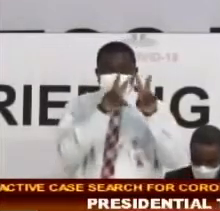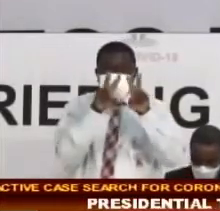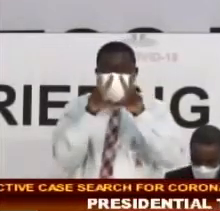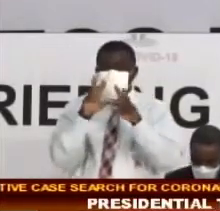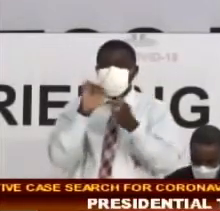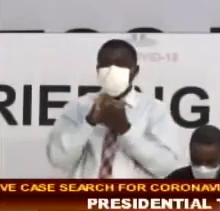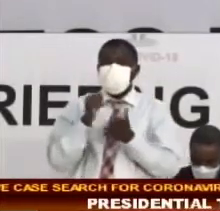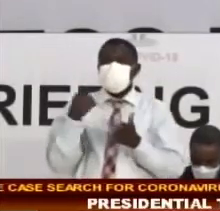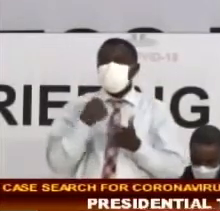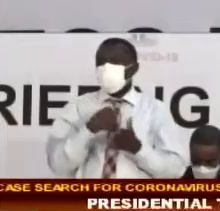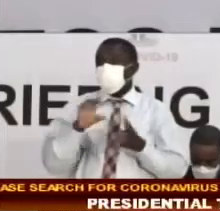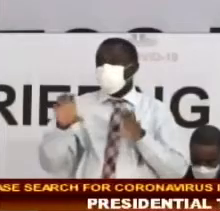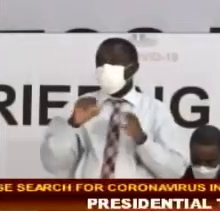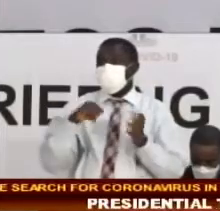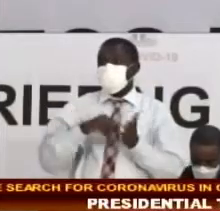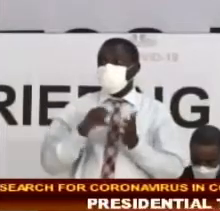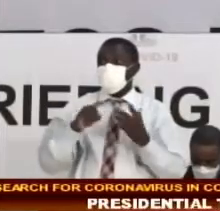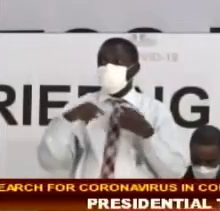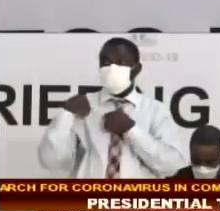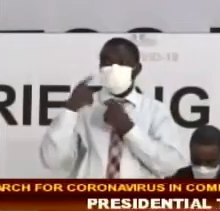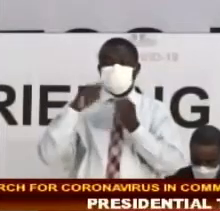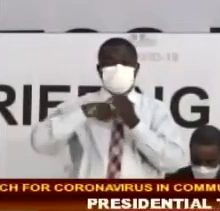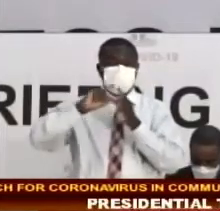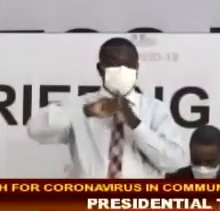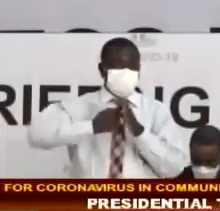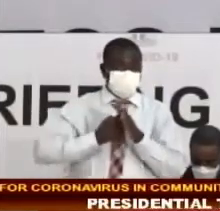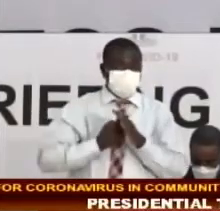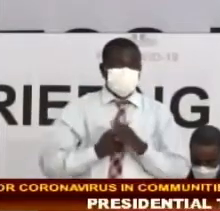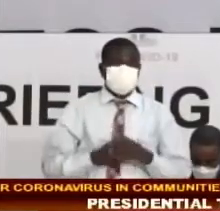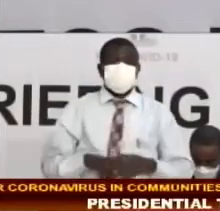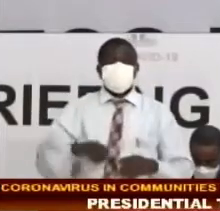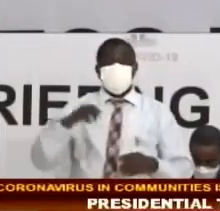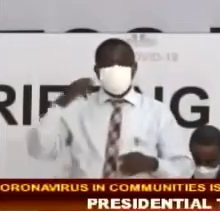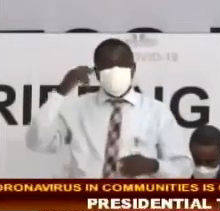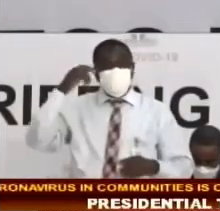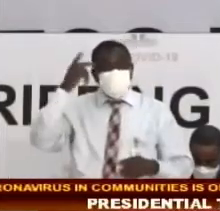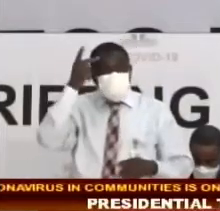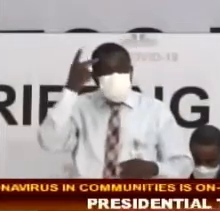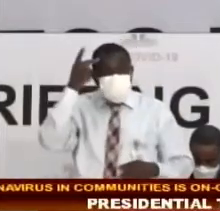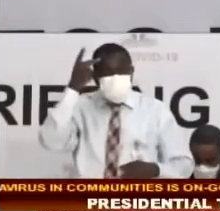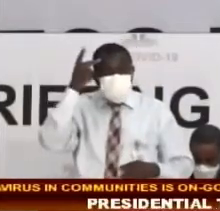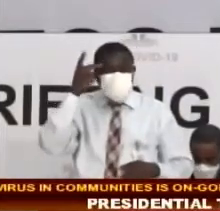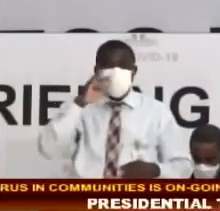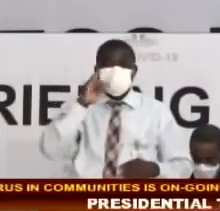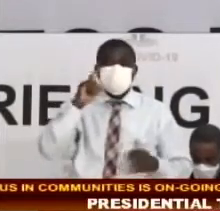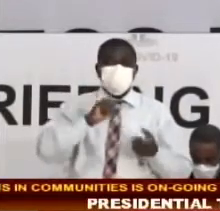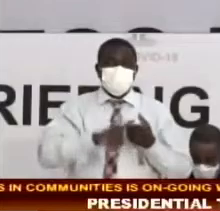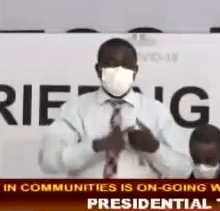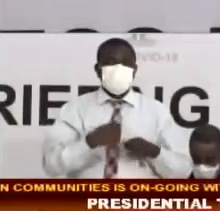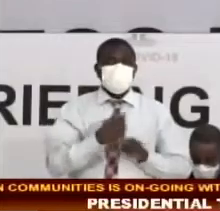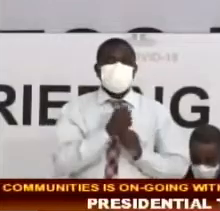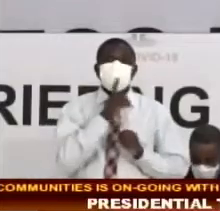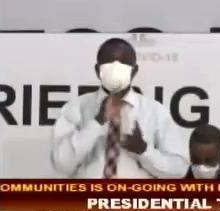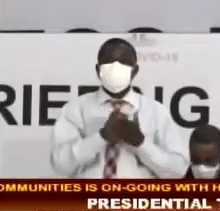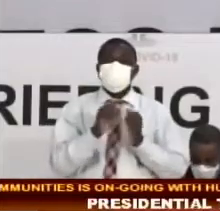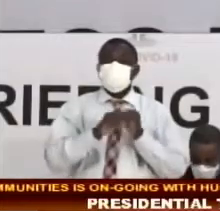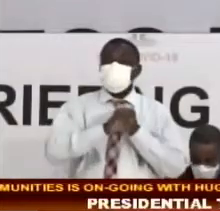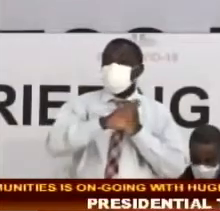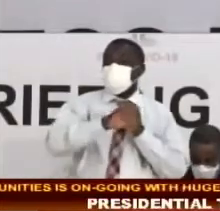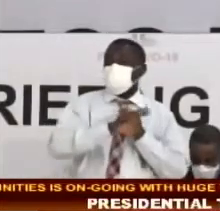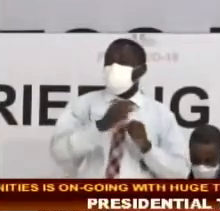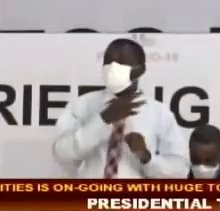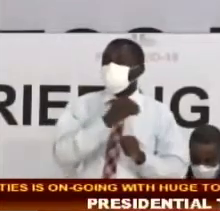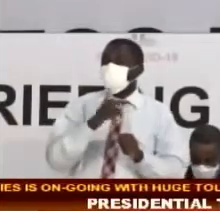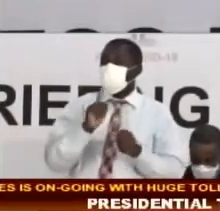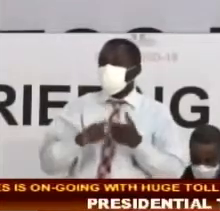undertaken right from the beginning, the purpose of which is advocacy and promotion of